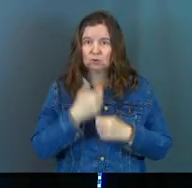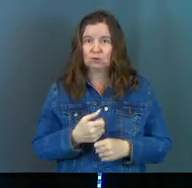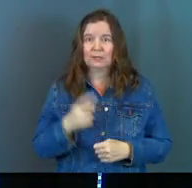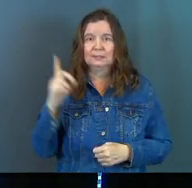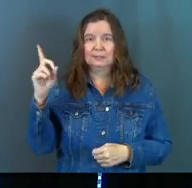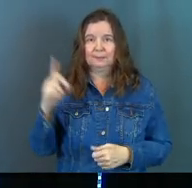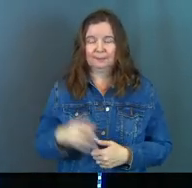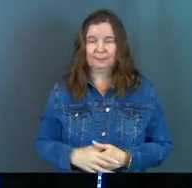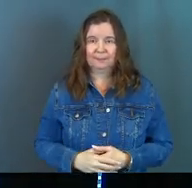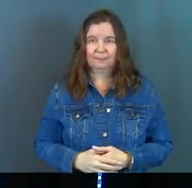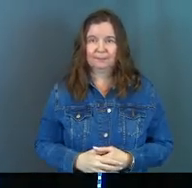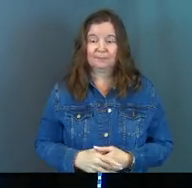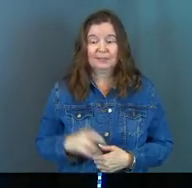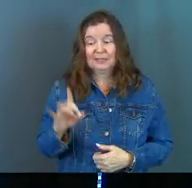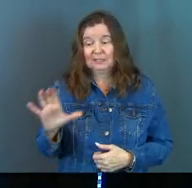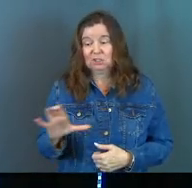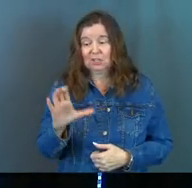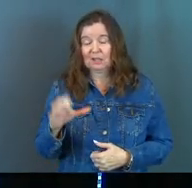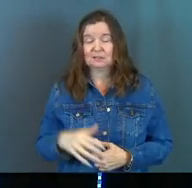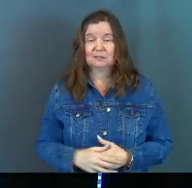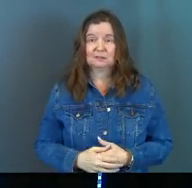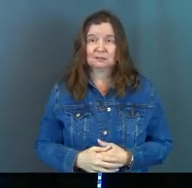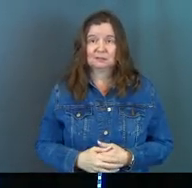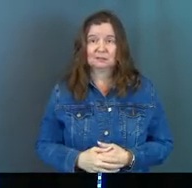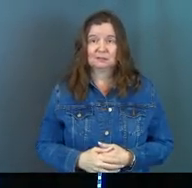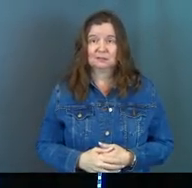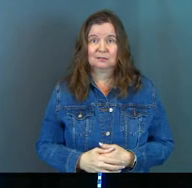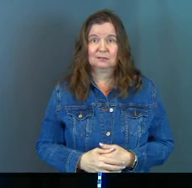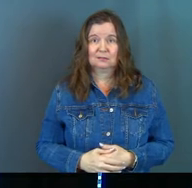him. He just does.